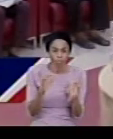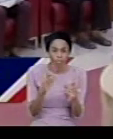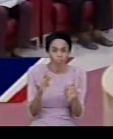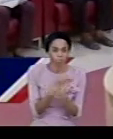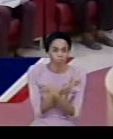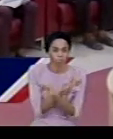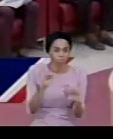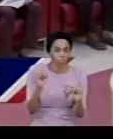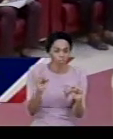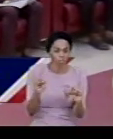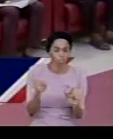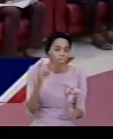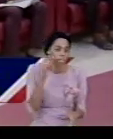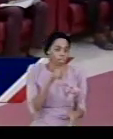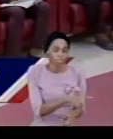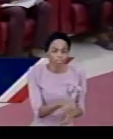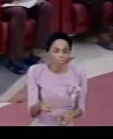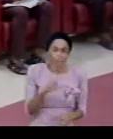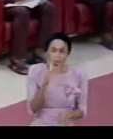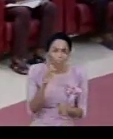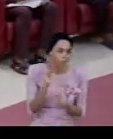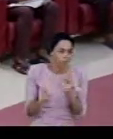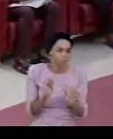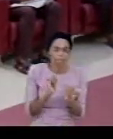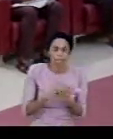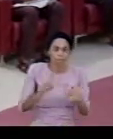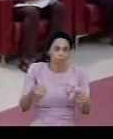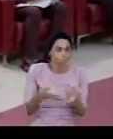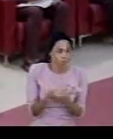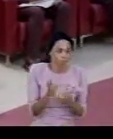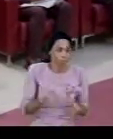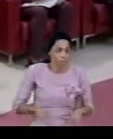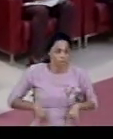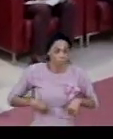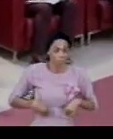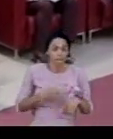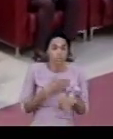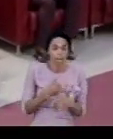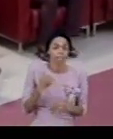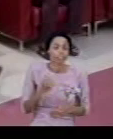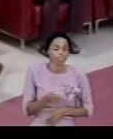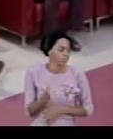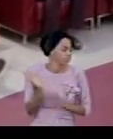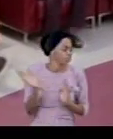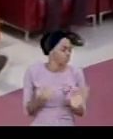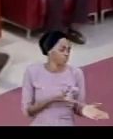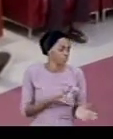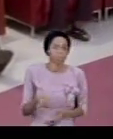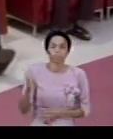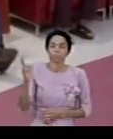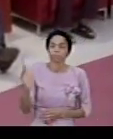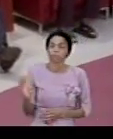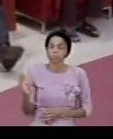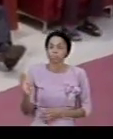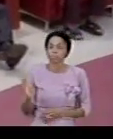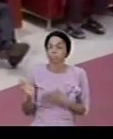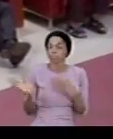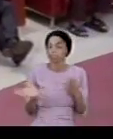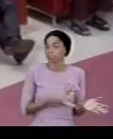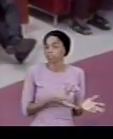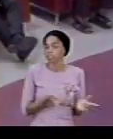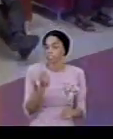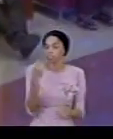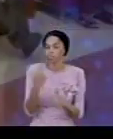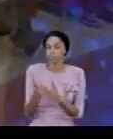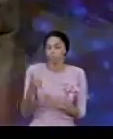redemption. They are the people that go through life and they forsake God. They forsake the word of